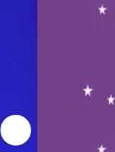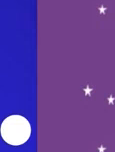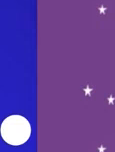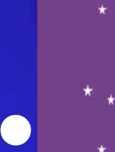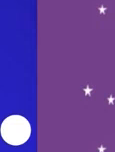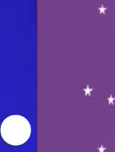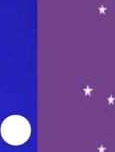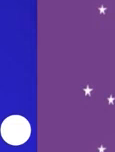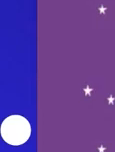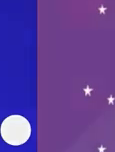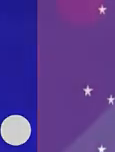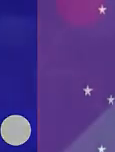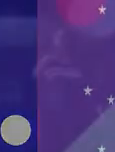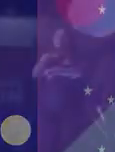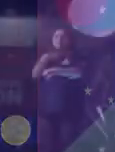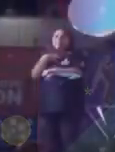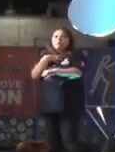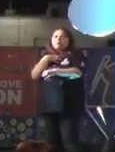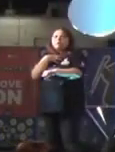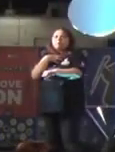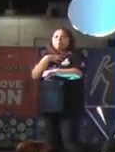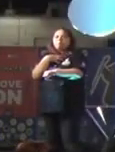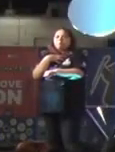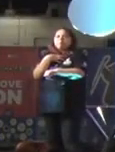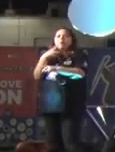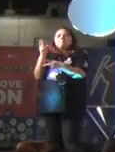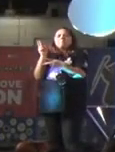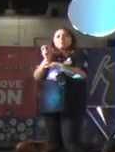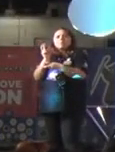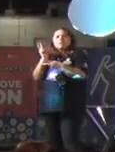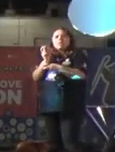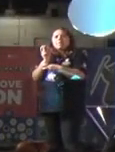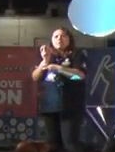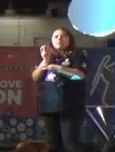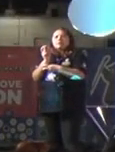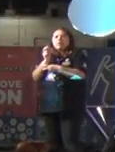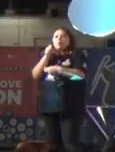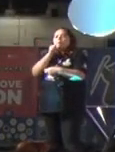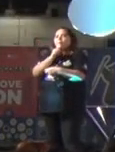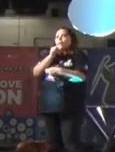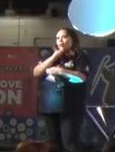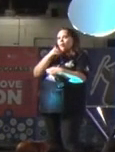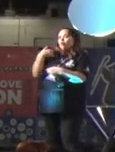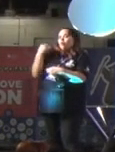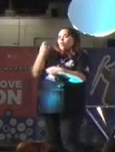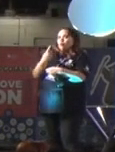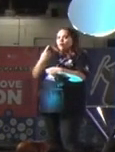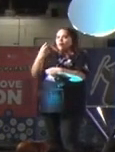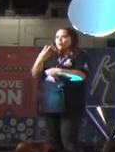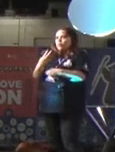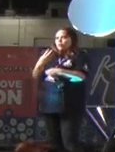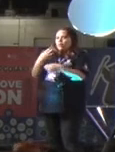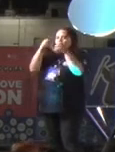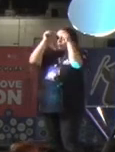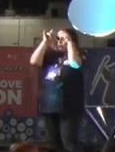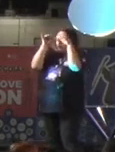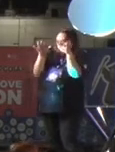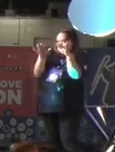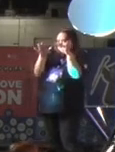the perception of a 14-year-old girl with autism in a social setting she can't cope